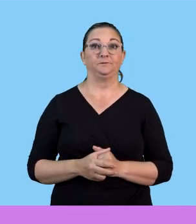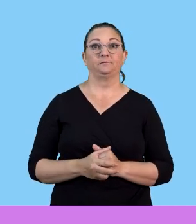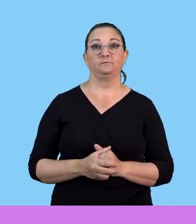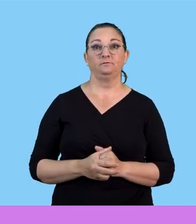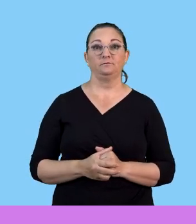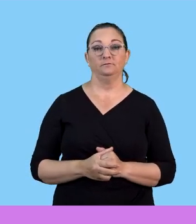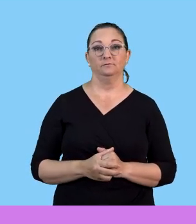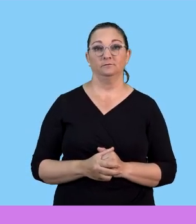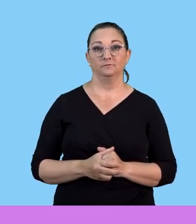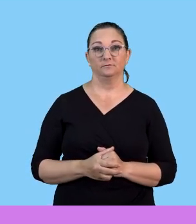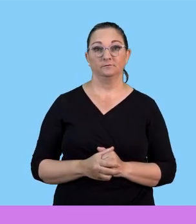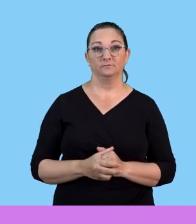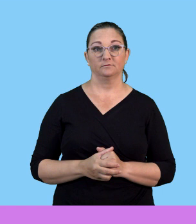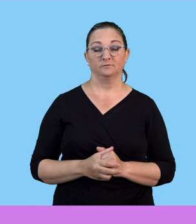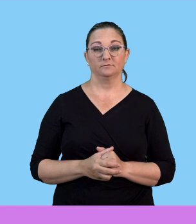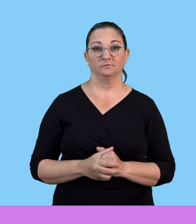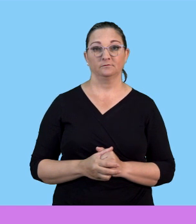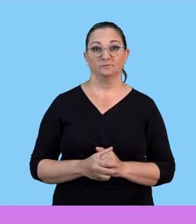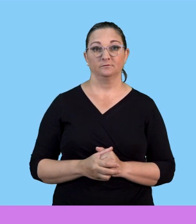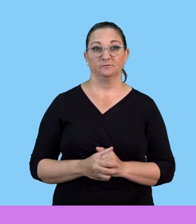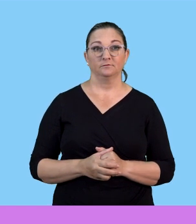need to pay it.